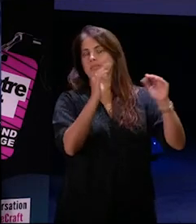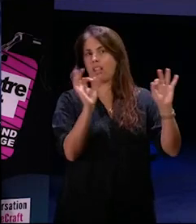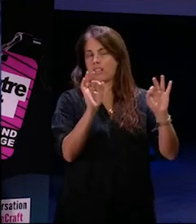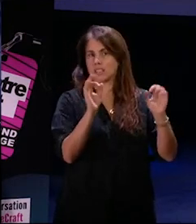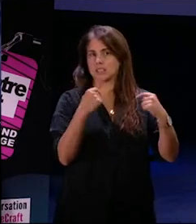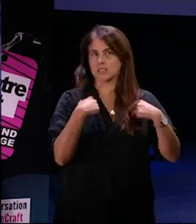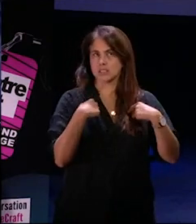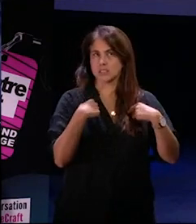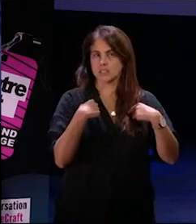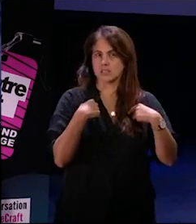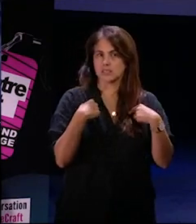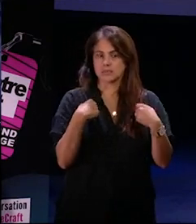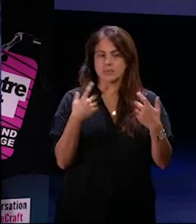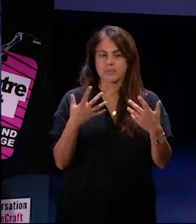of